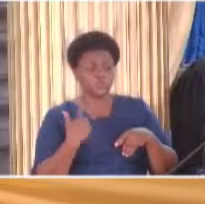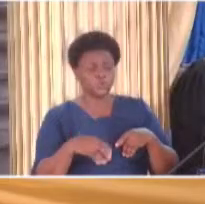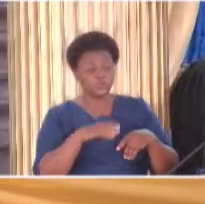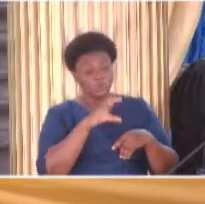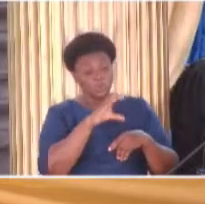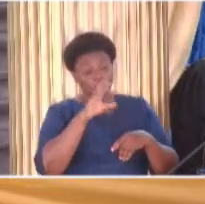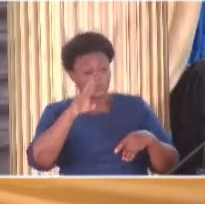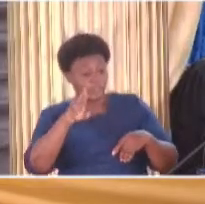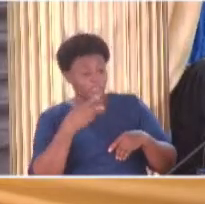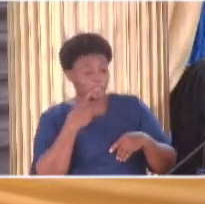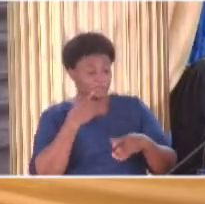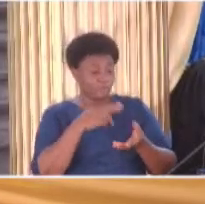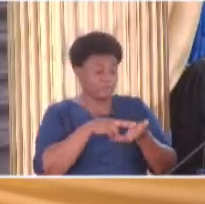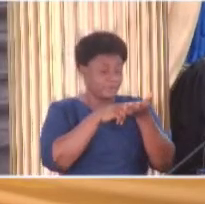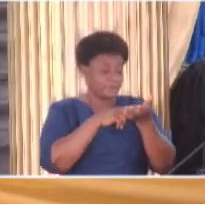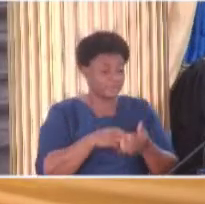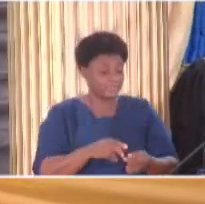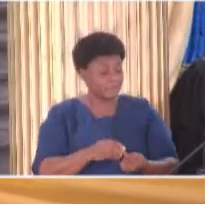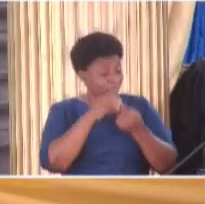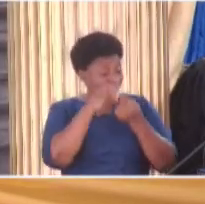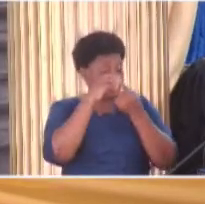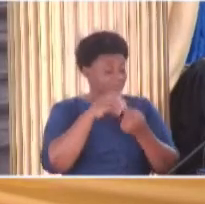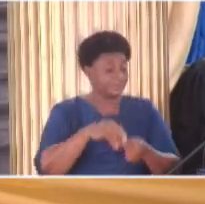representatives, especially